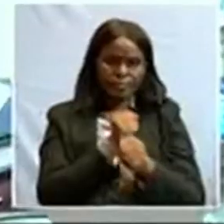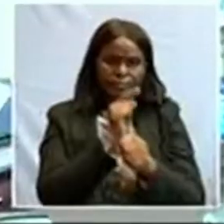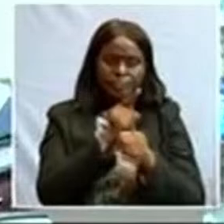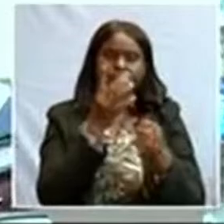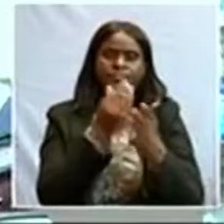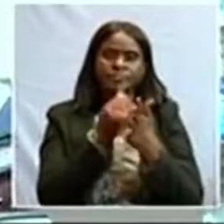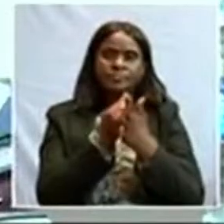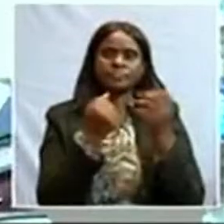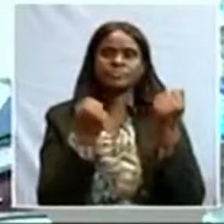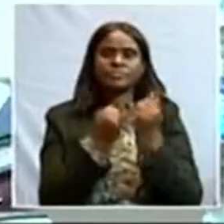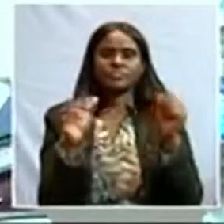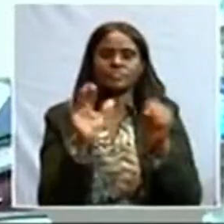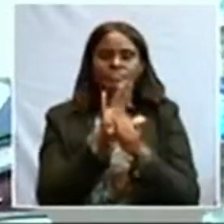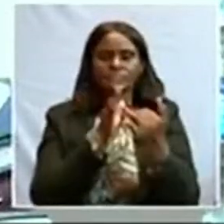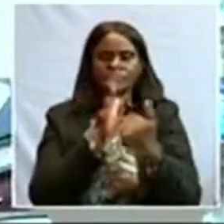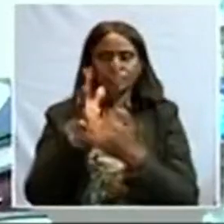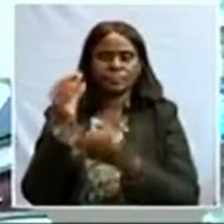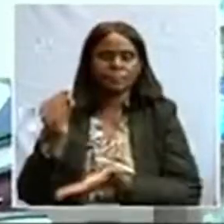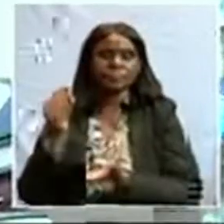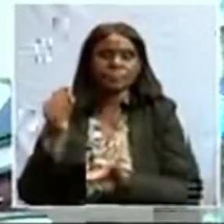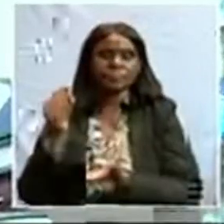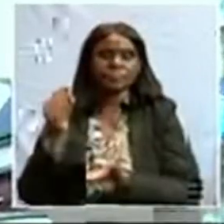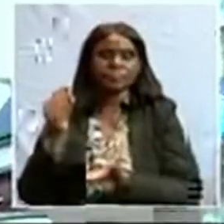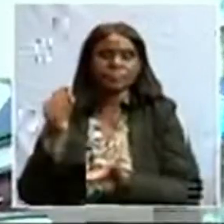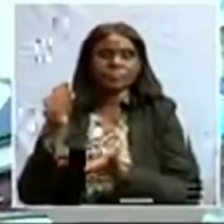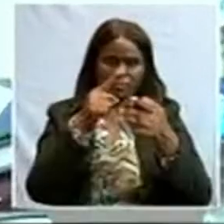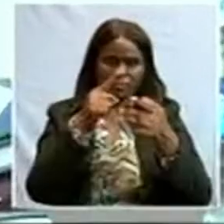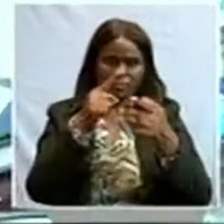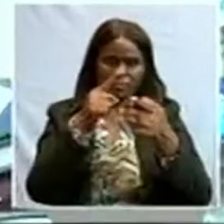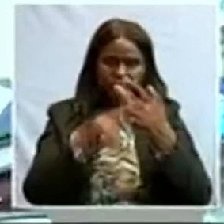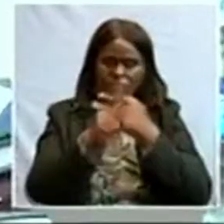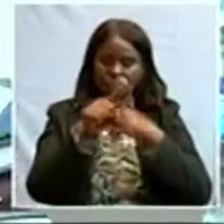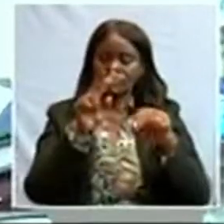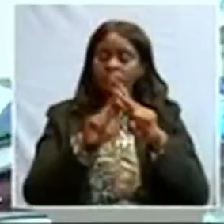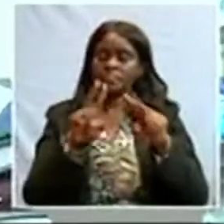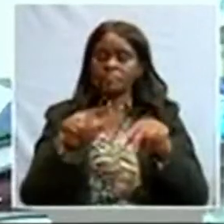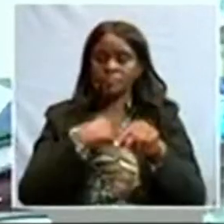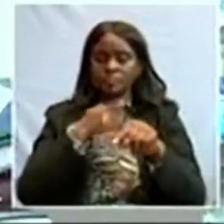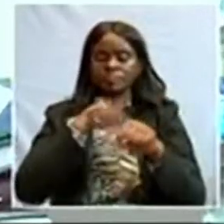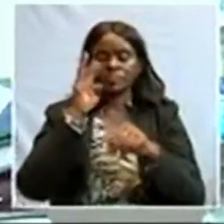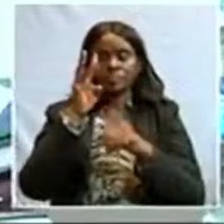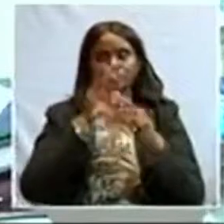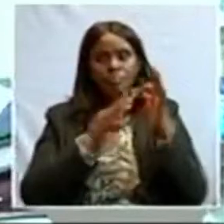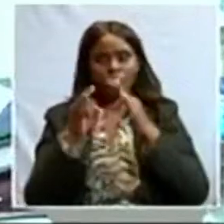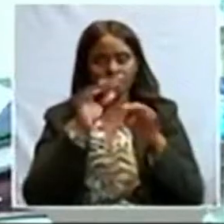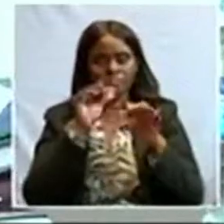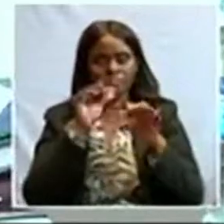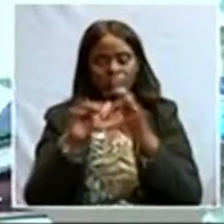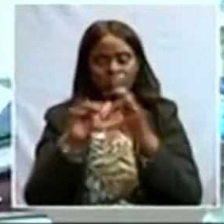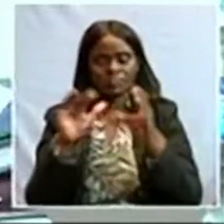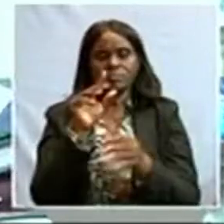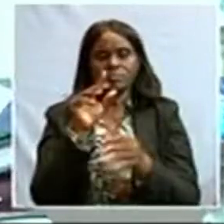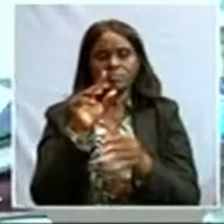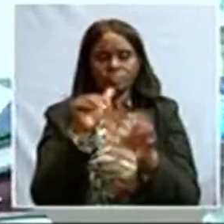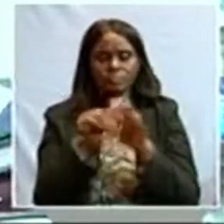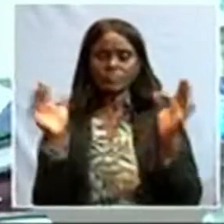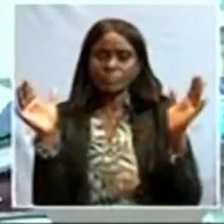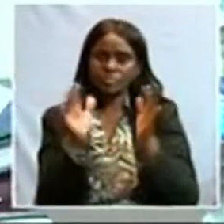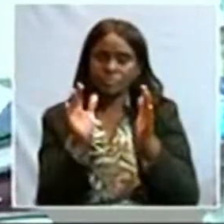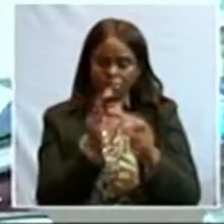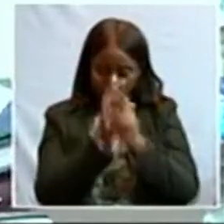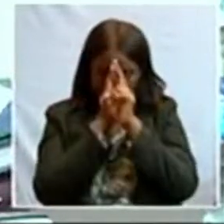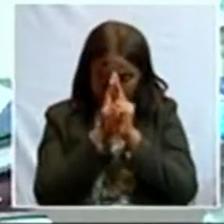financial support through budgetary allocation. However, Chair, as I will highlight on page 6, in some